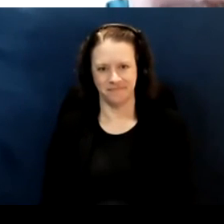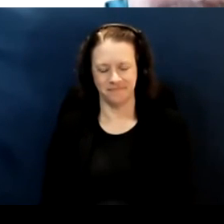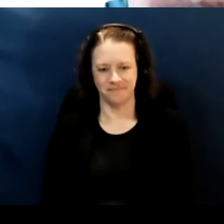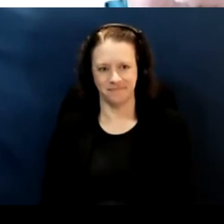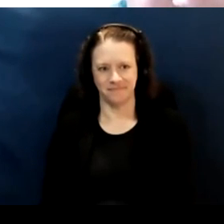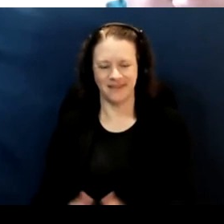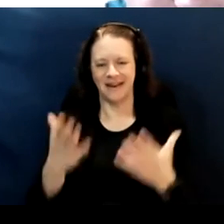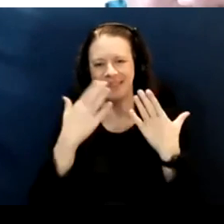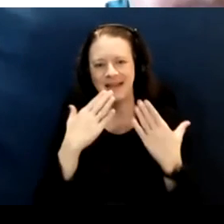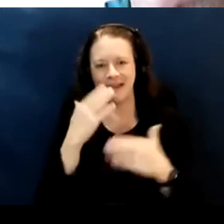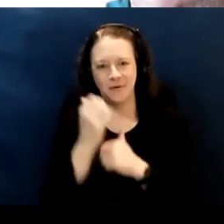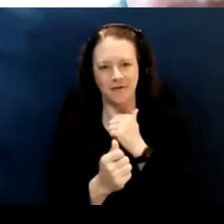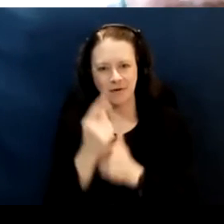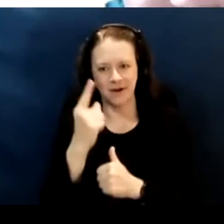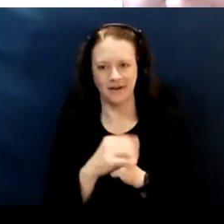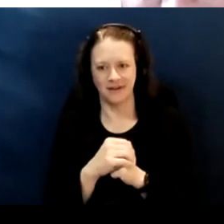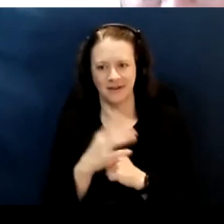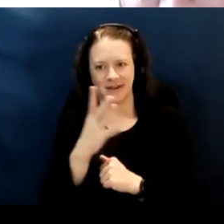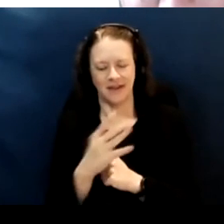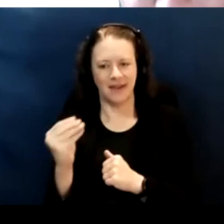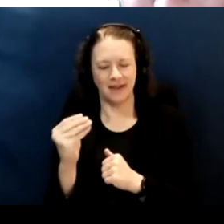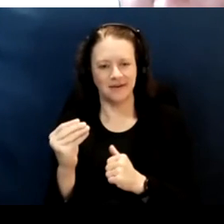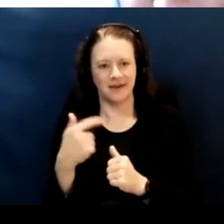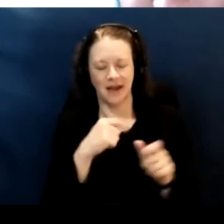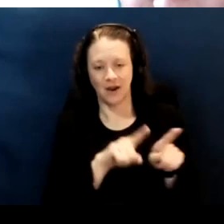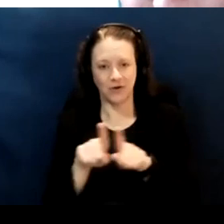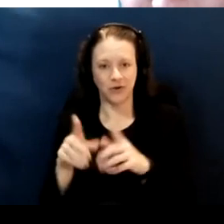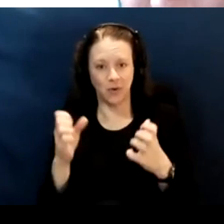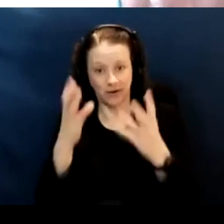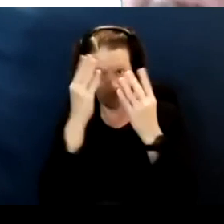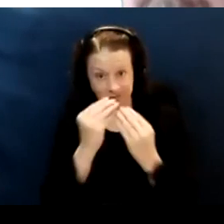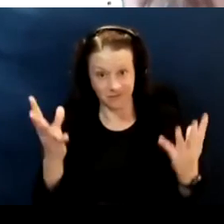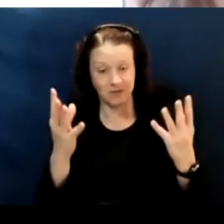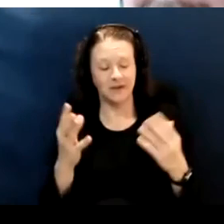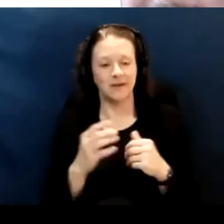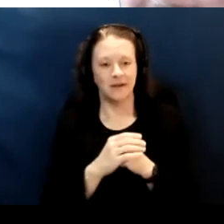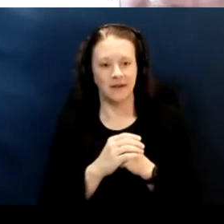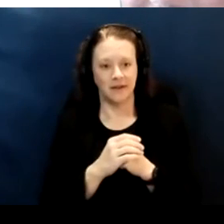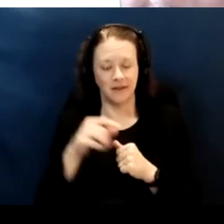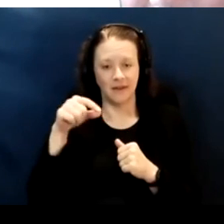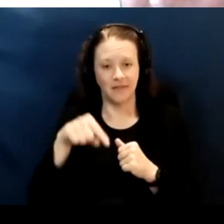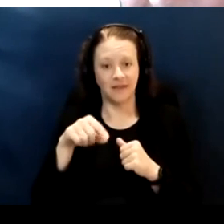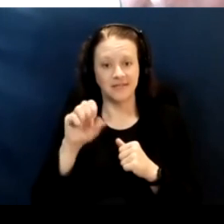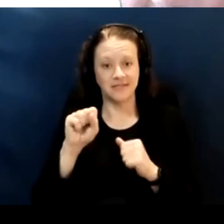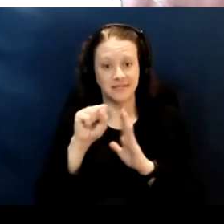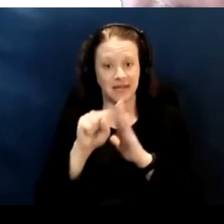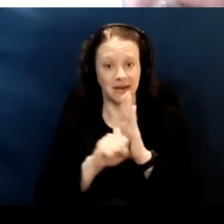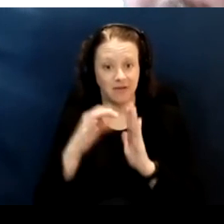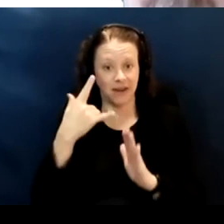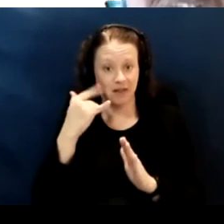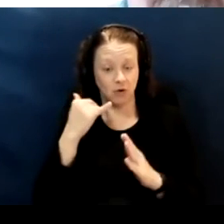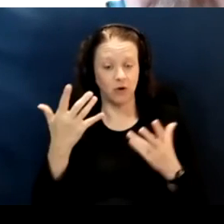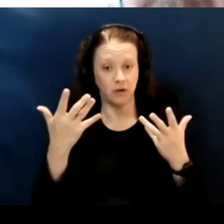Well, thank you, everyone. And I also want to let everyone know that the state of California has